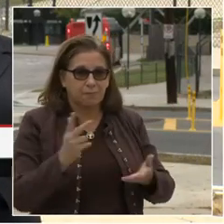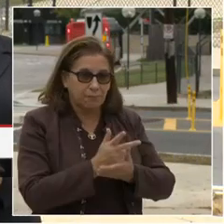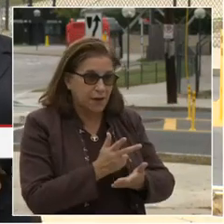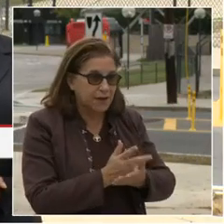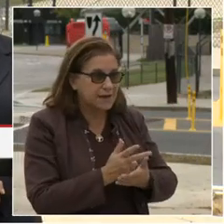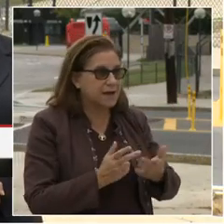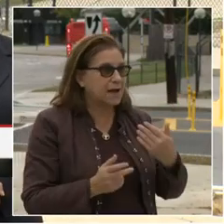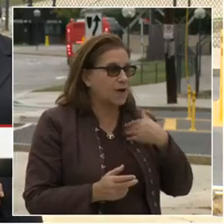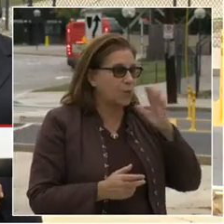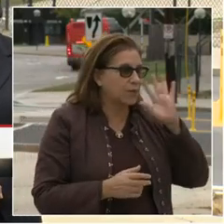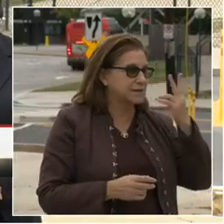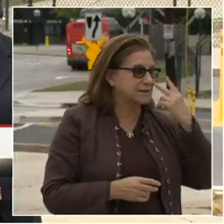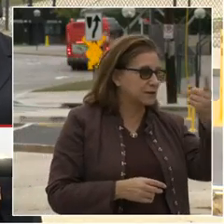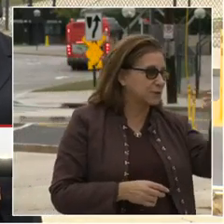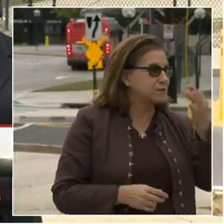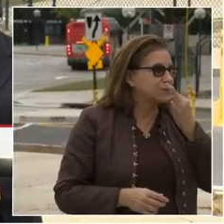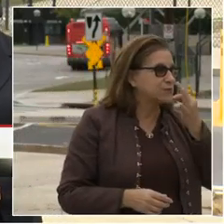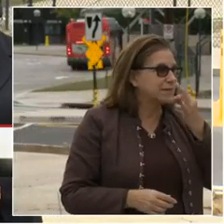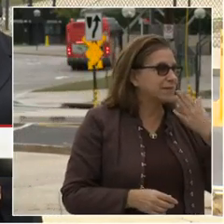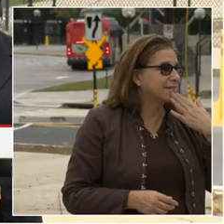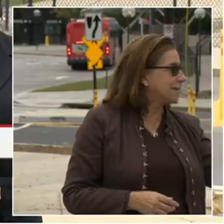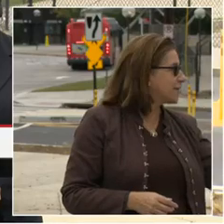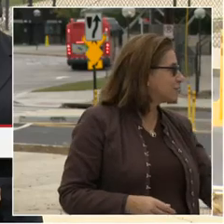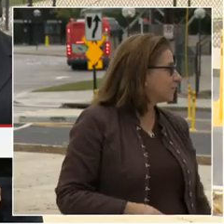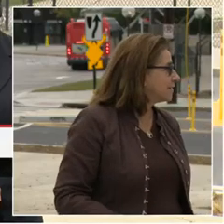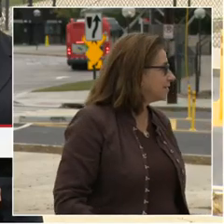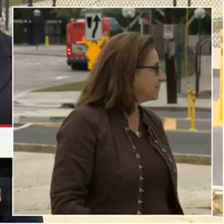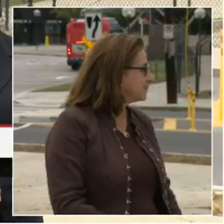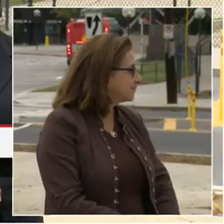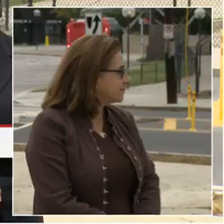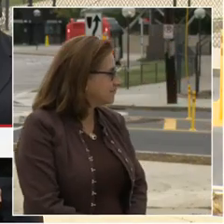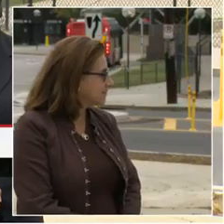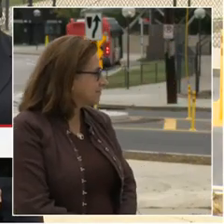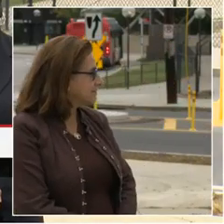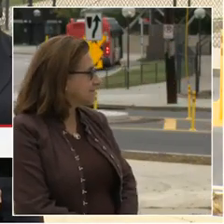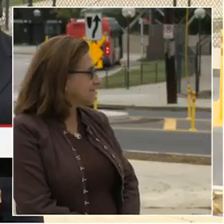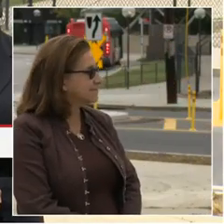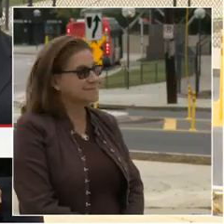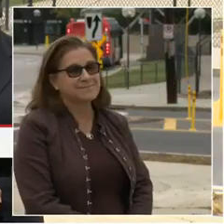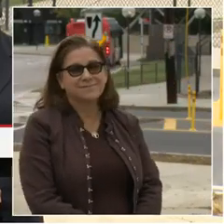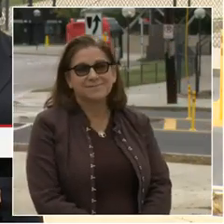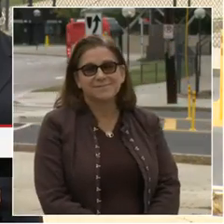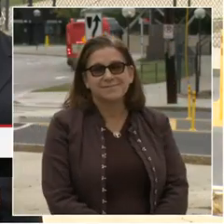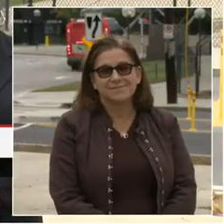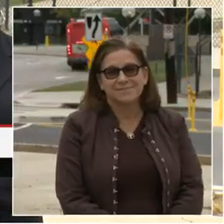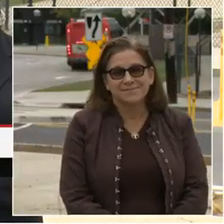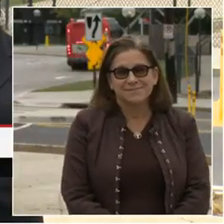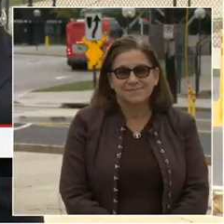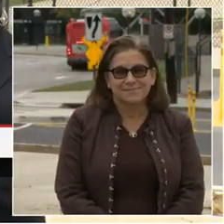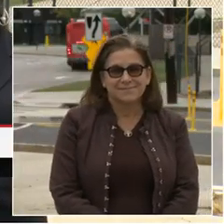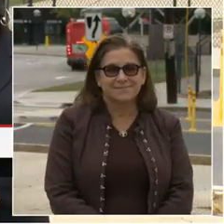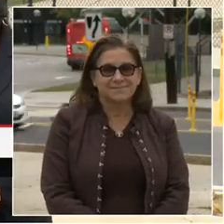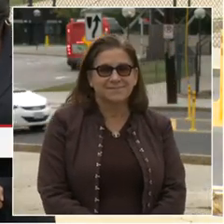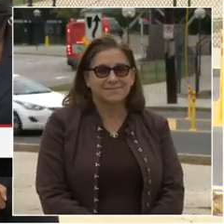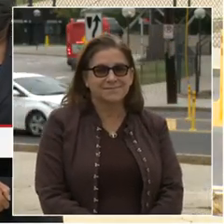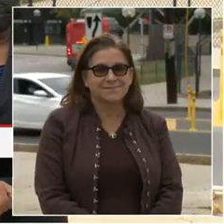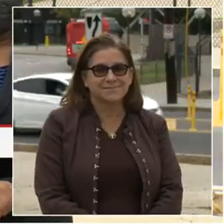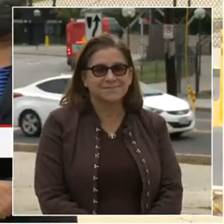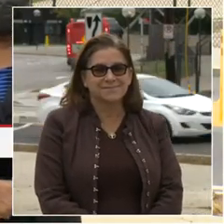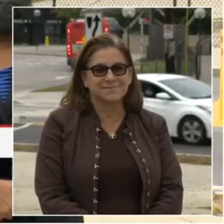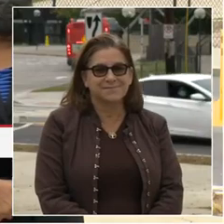an example. Thank you. I want to give everybody an example of, because sometimes it's hard to picture these